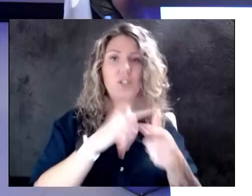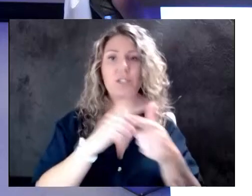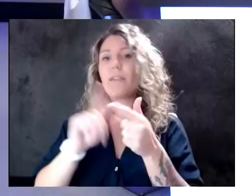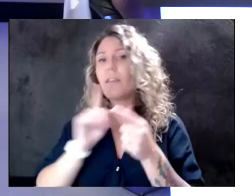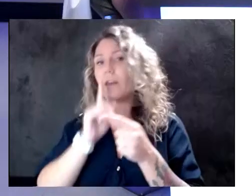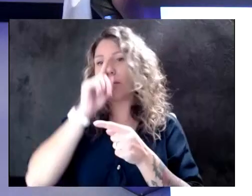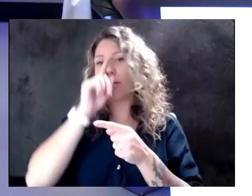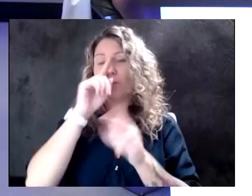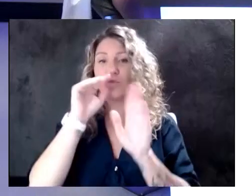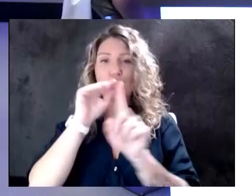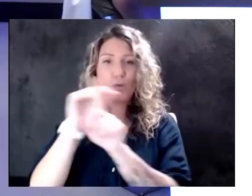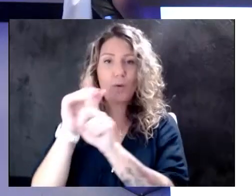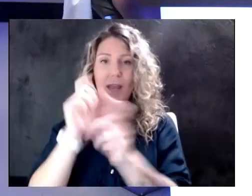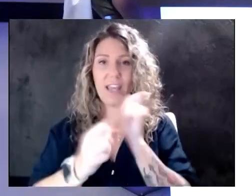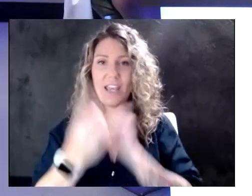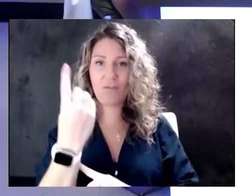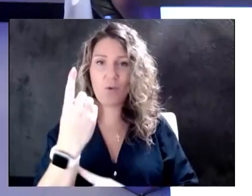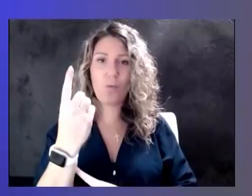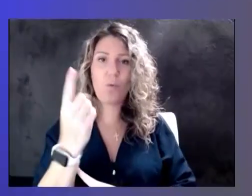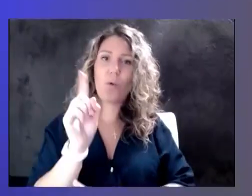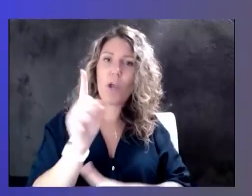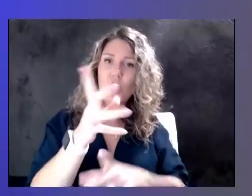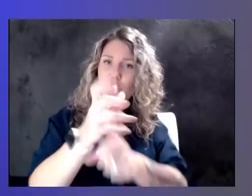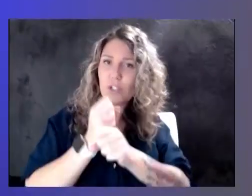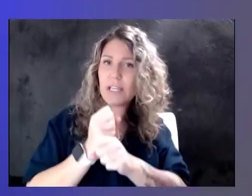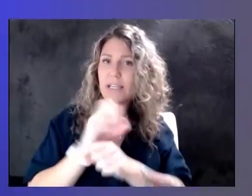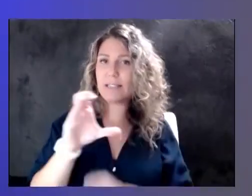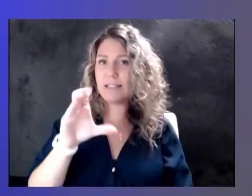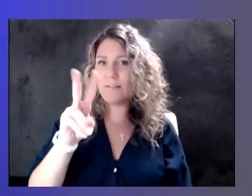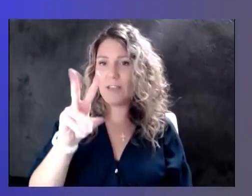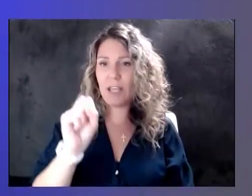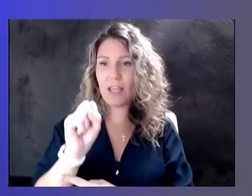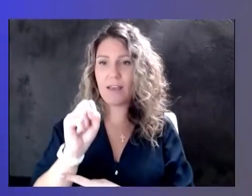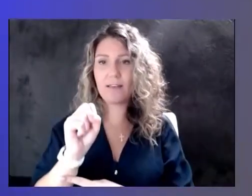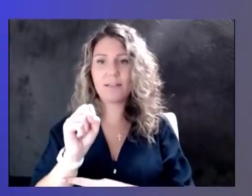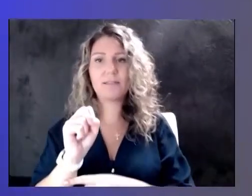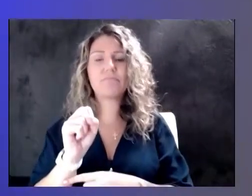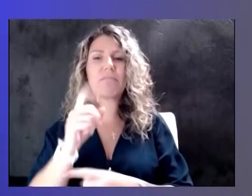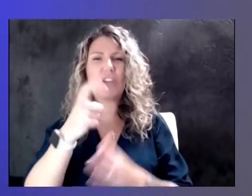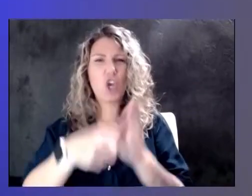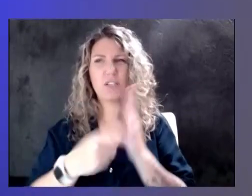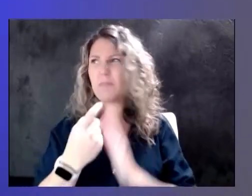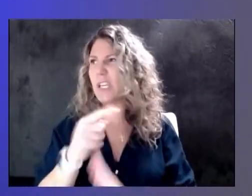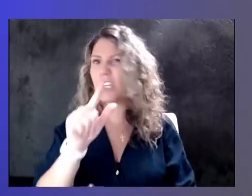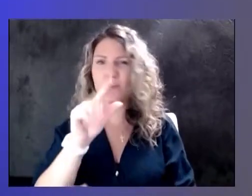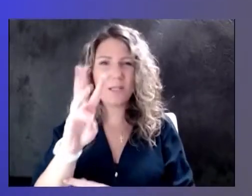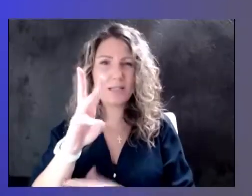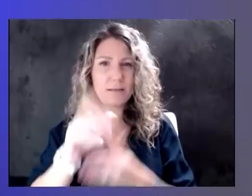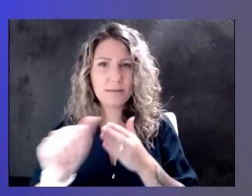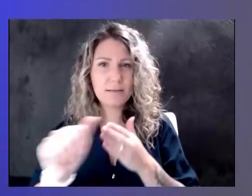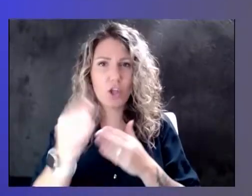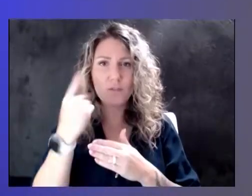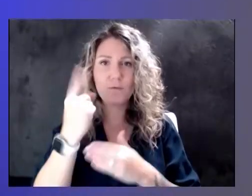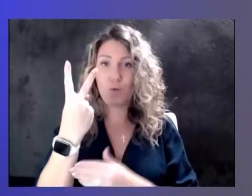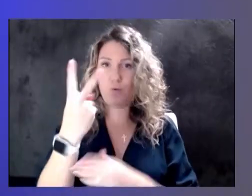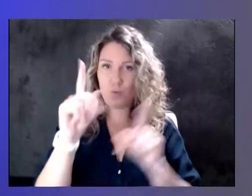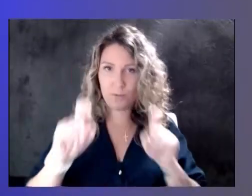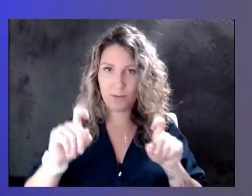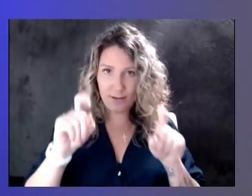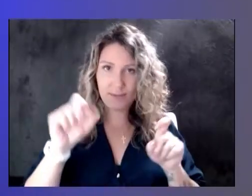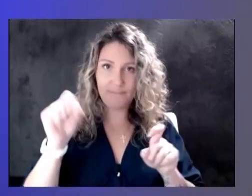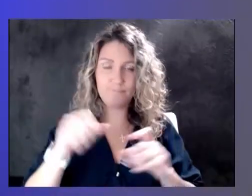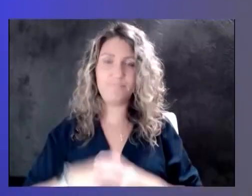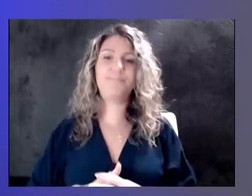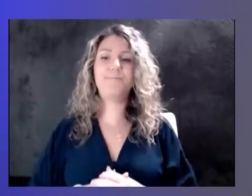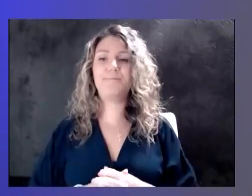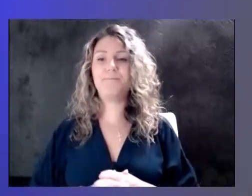everyone, again, you got this at CVS, So right? I got it at CVS. Cost me what, $26 For 2 tests. For 2 tests, yep. And I think you can